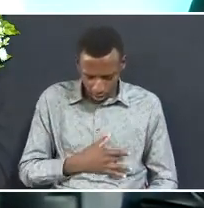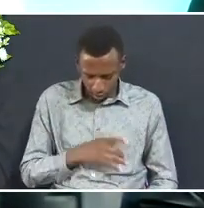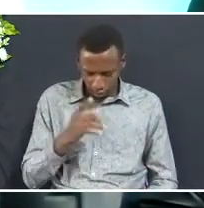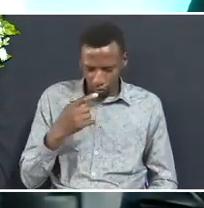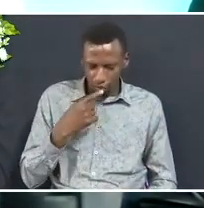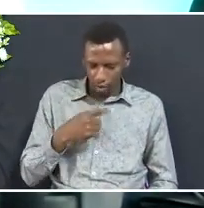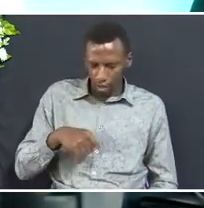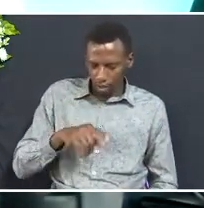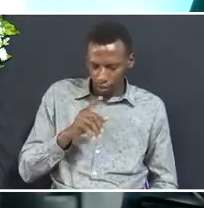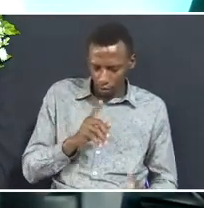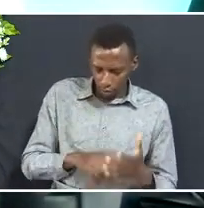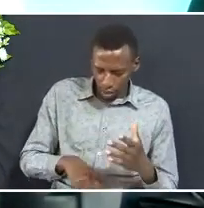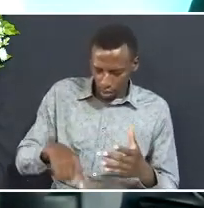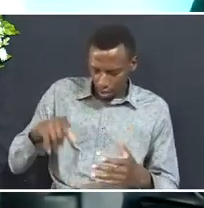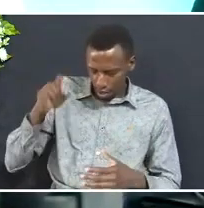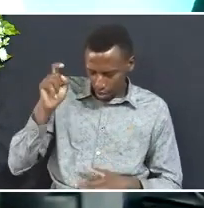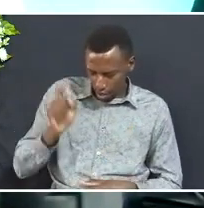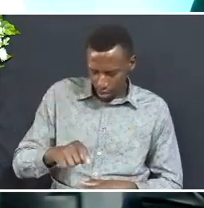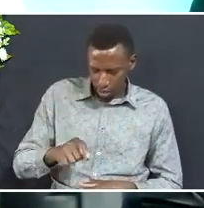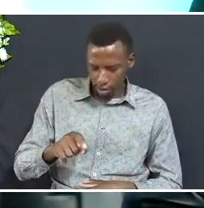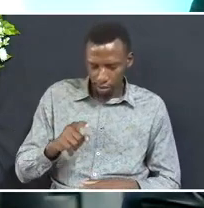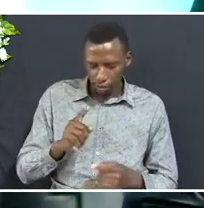need to watch